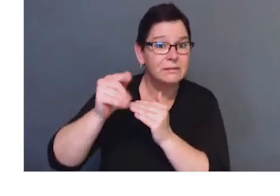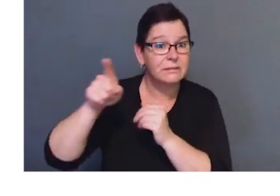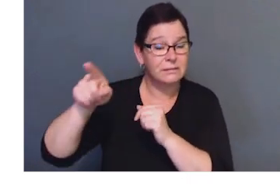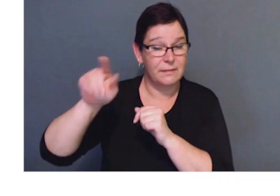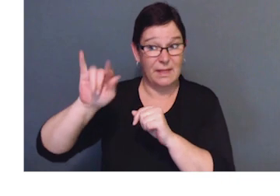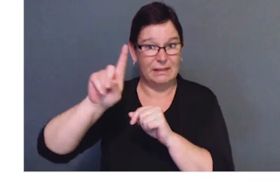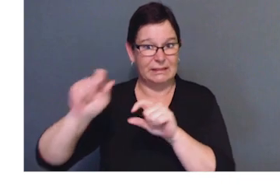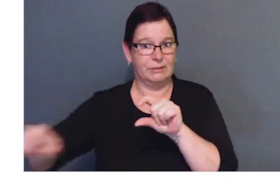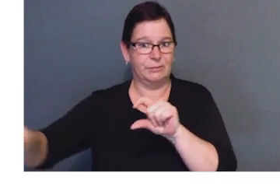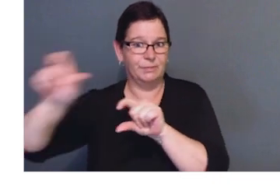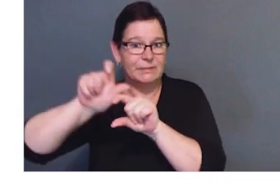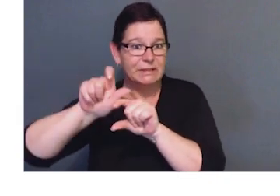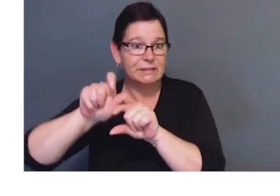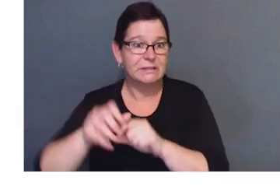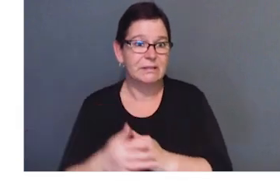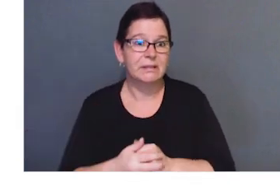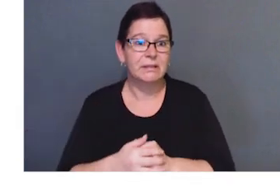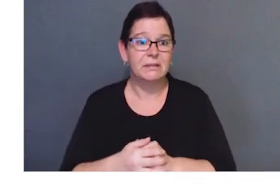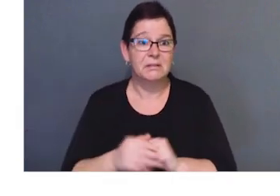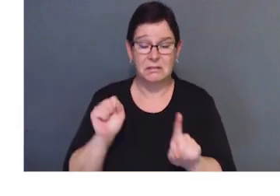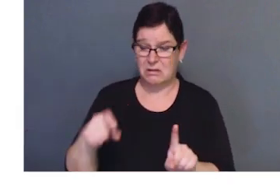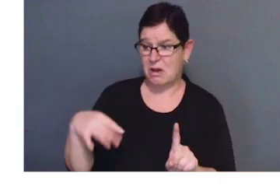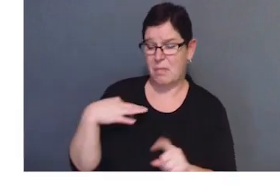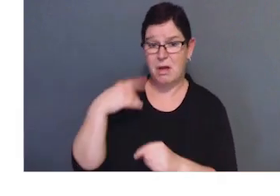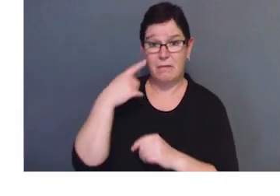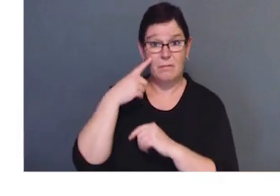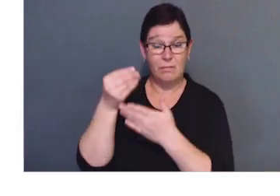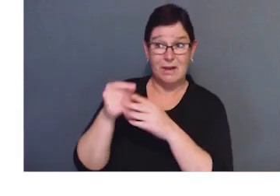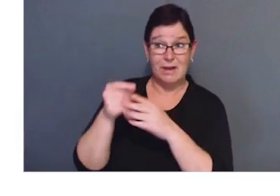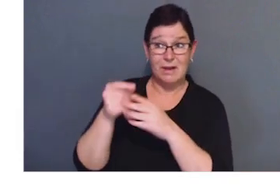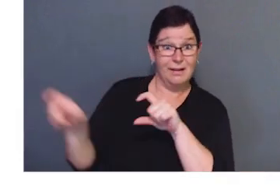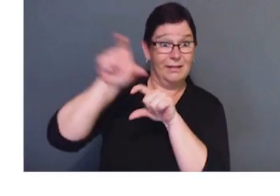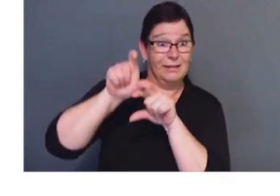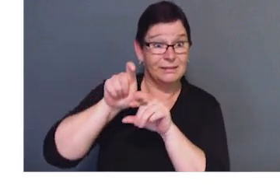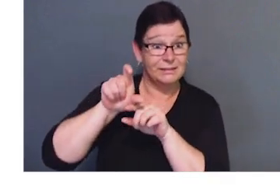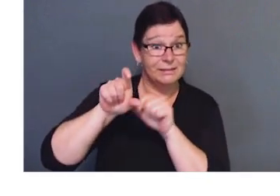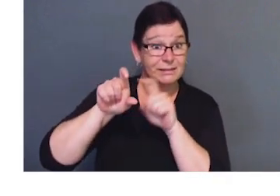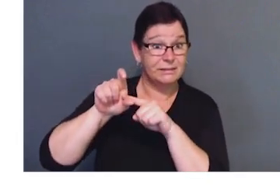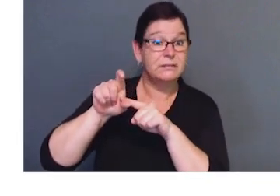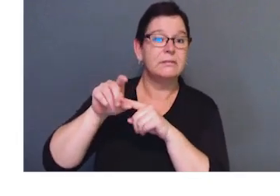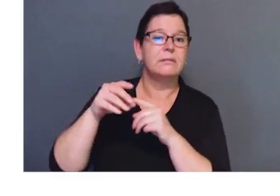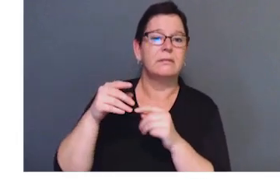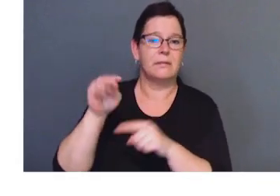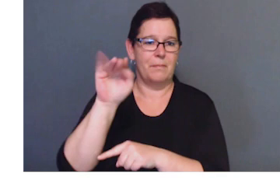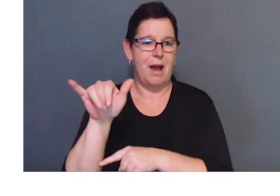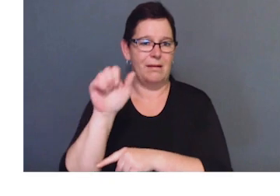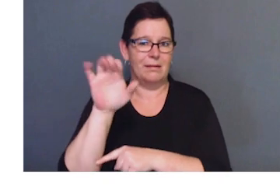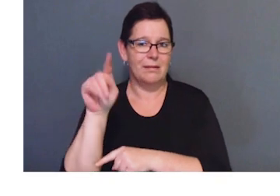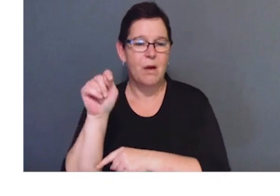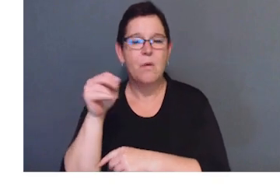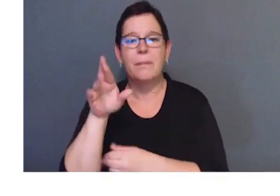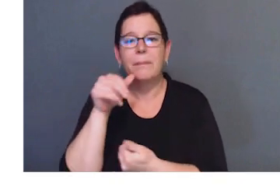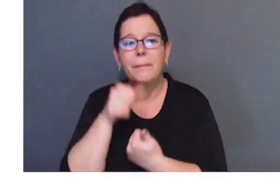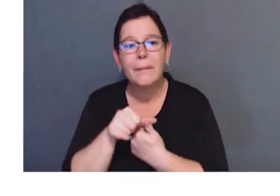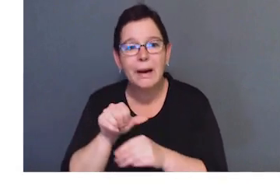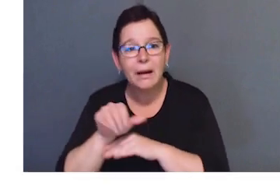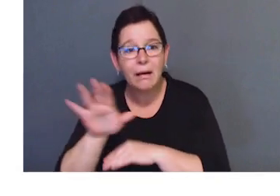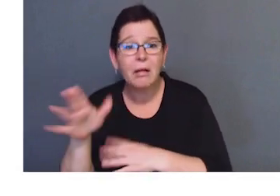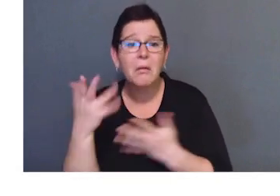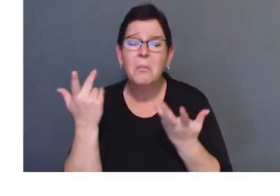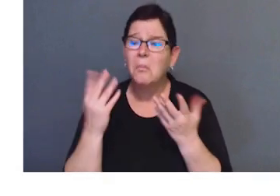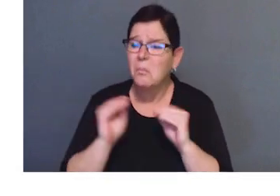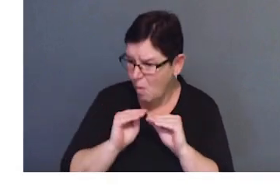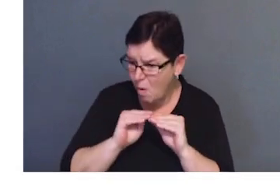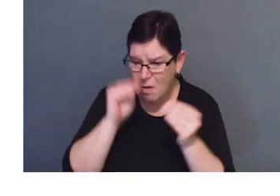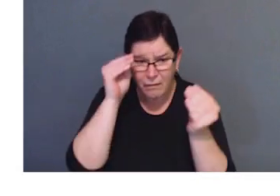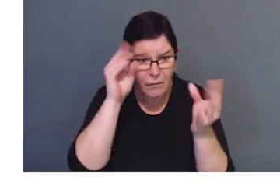mail. For more information on the Canada Worker Benefit and the disability supplement, visit the web address on your screen.